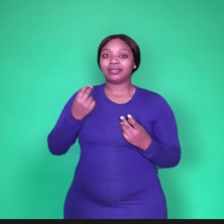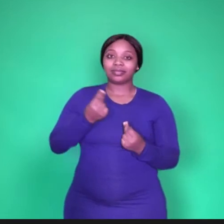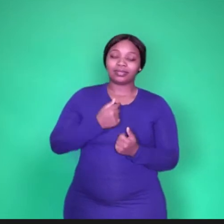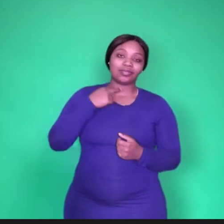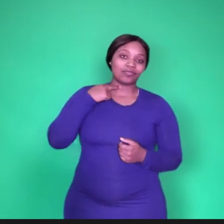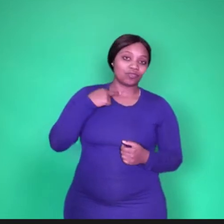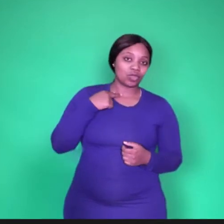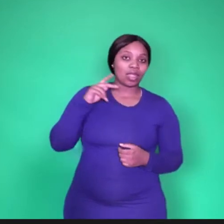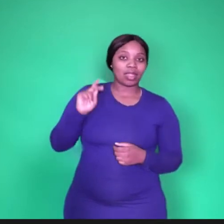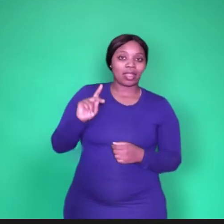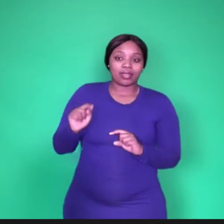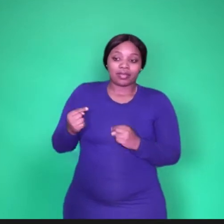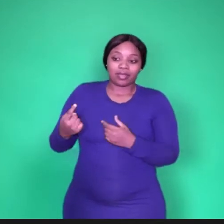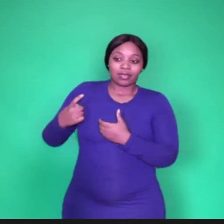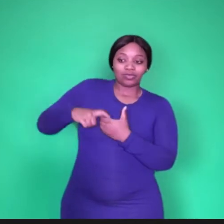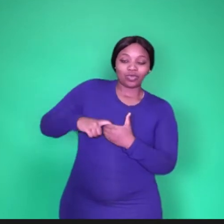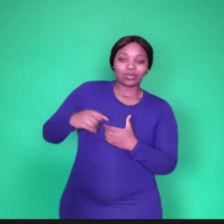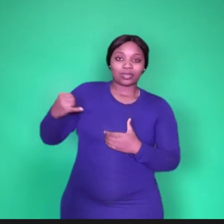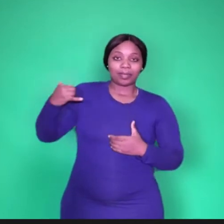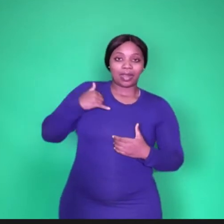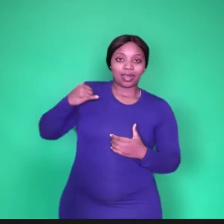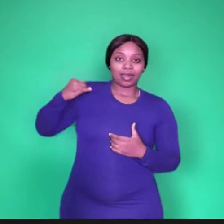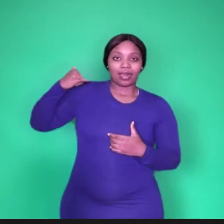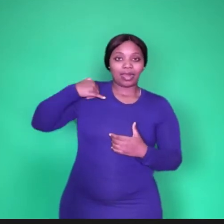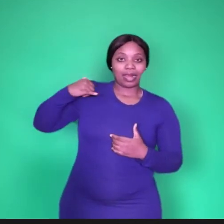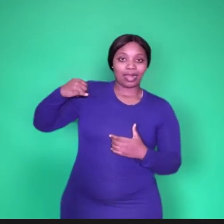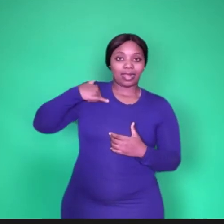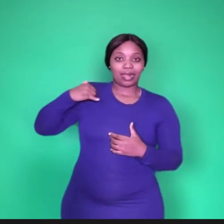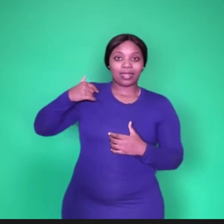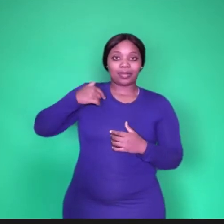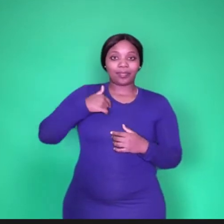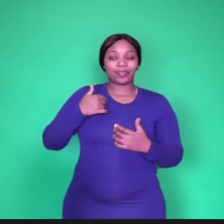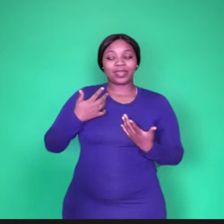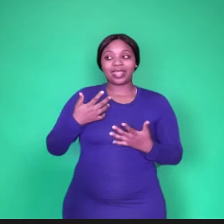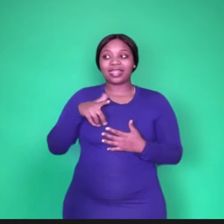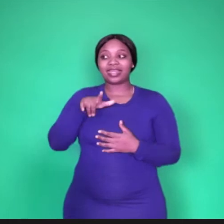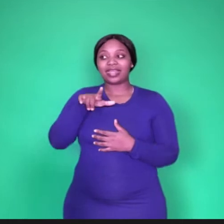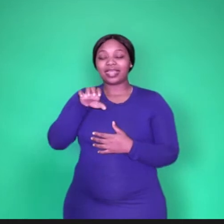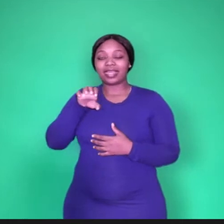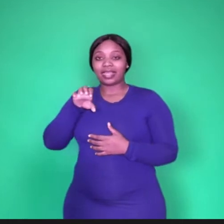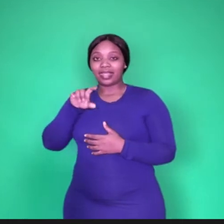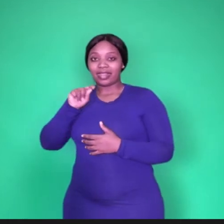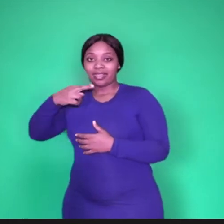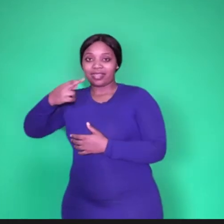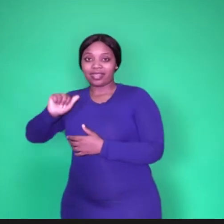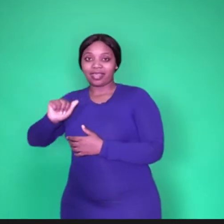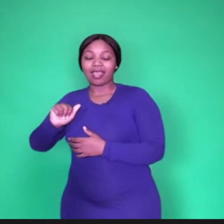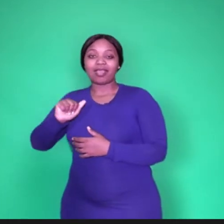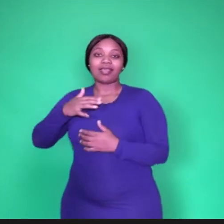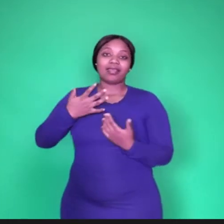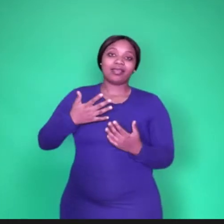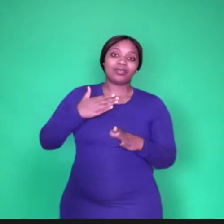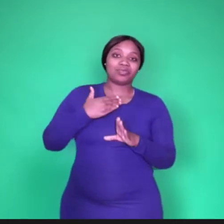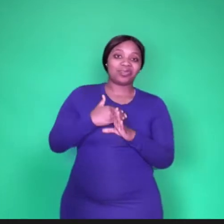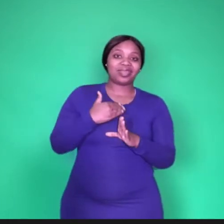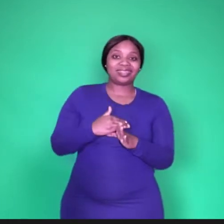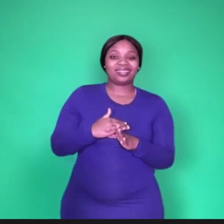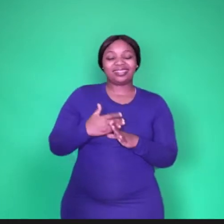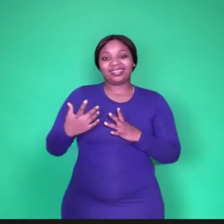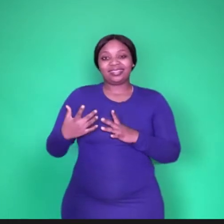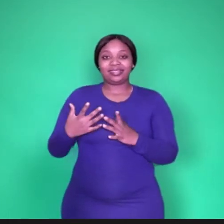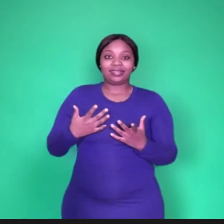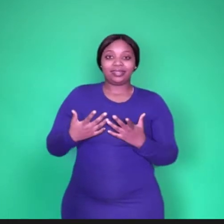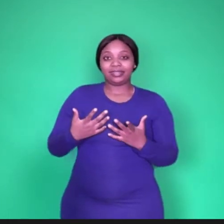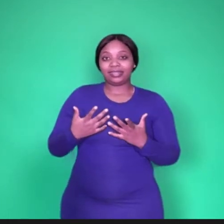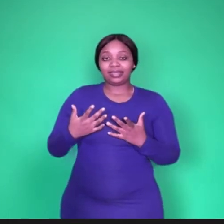also Catherine Cross, which couldn't make it. She's actually been phoning me and trying to link up. That's not working. So I think